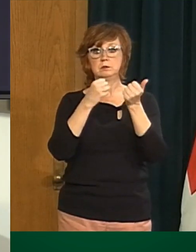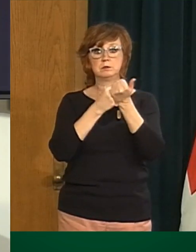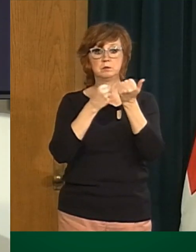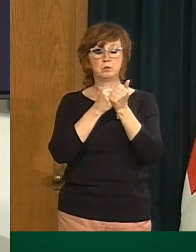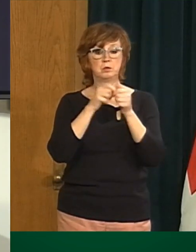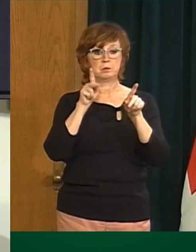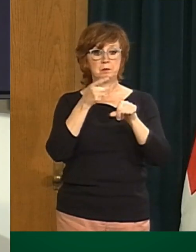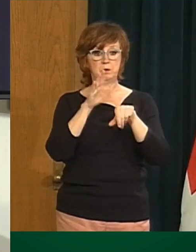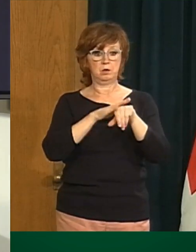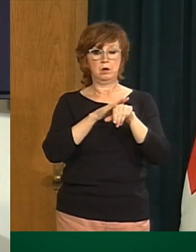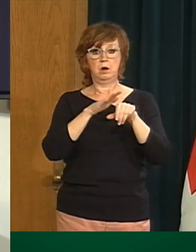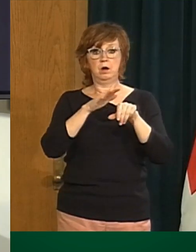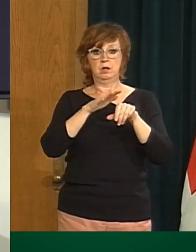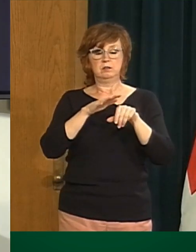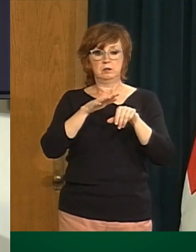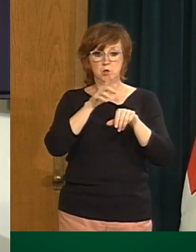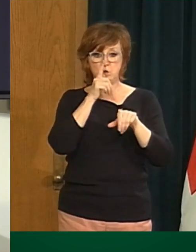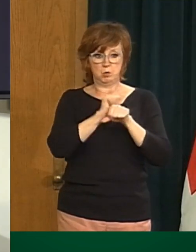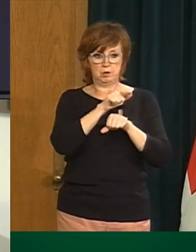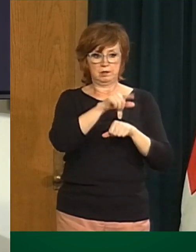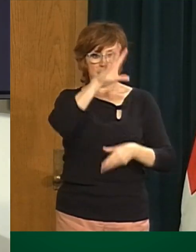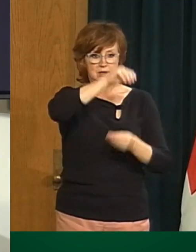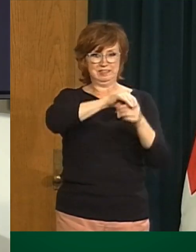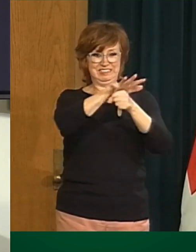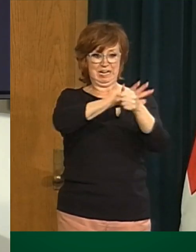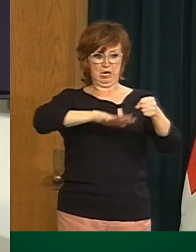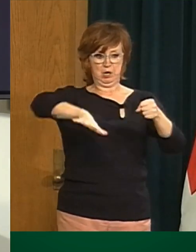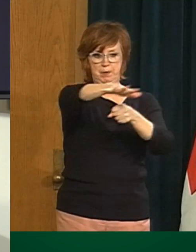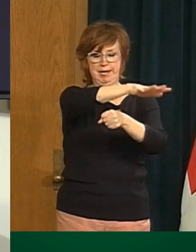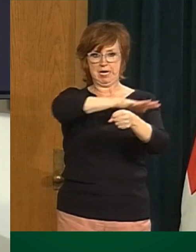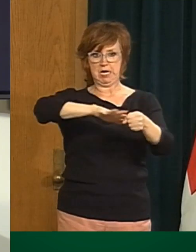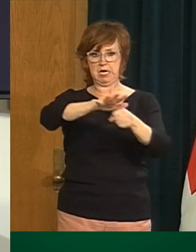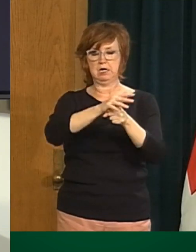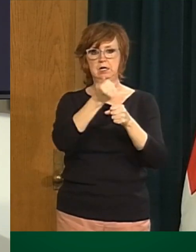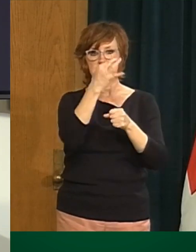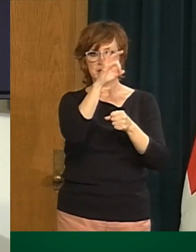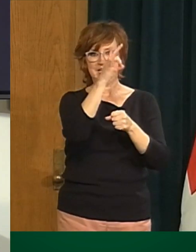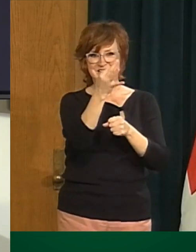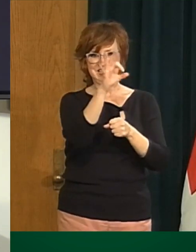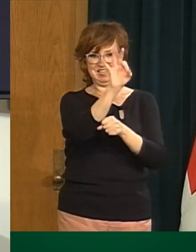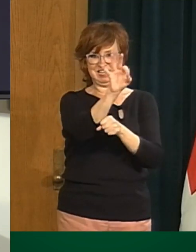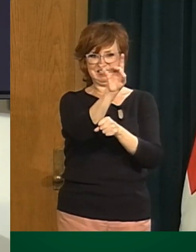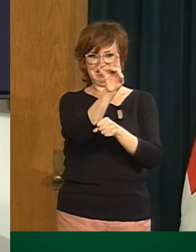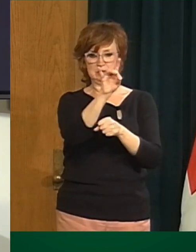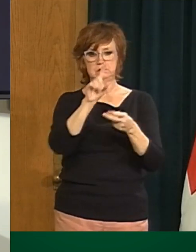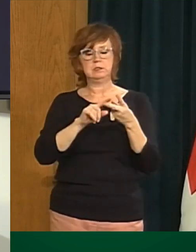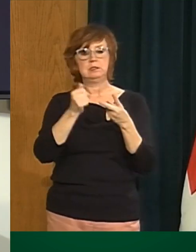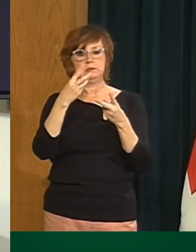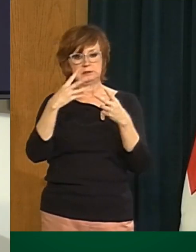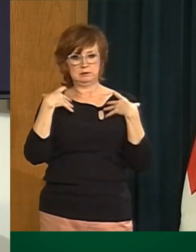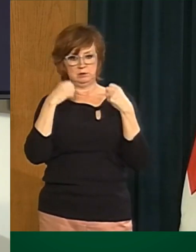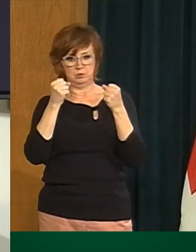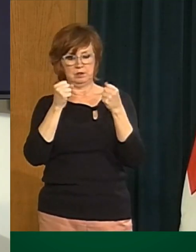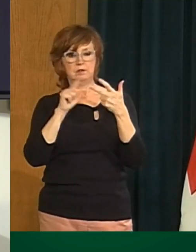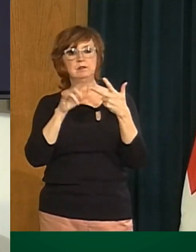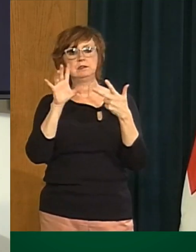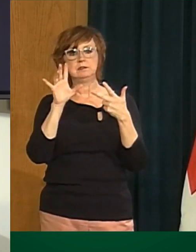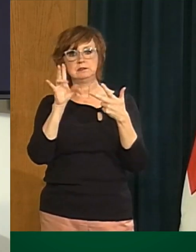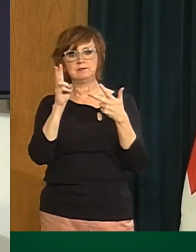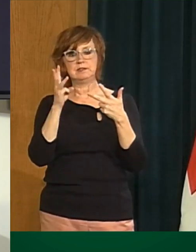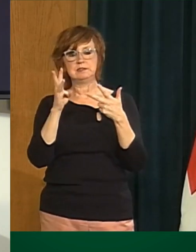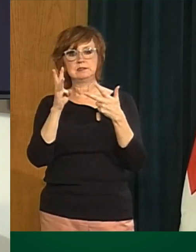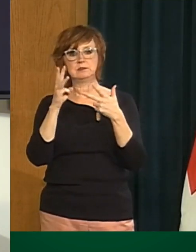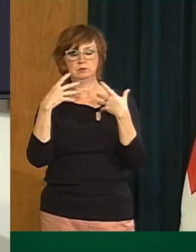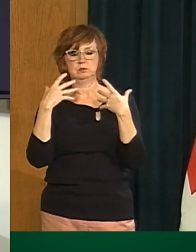this entire area, there are 98 confirmed positive cases identified, 16 recovered, and 76 of positive cases directly related to